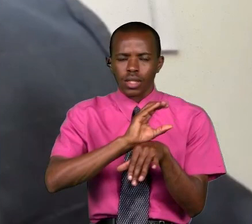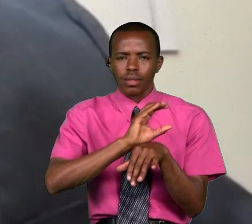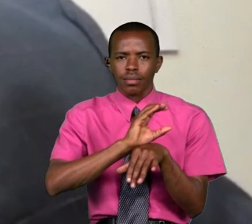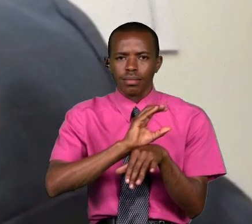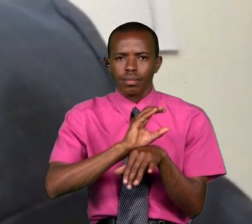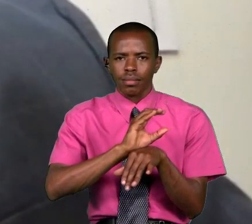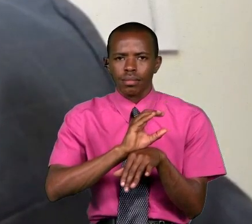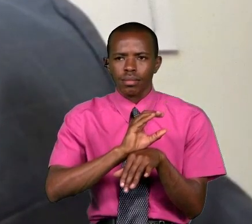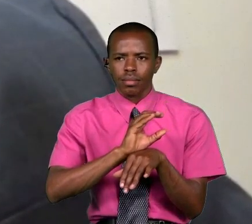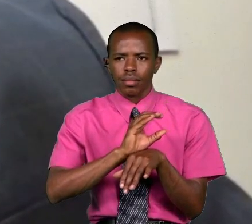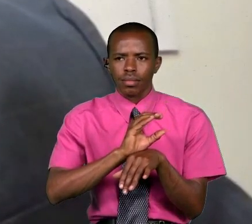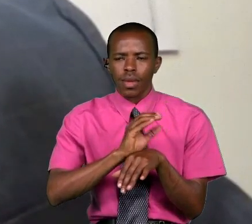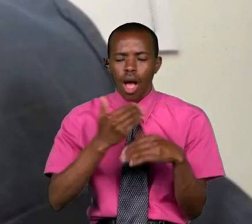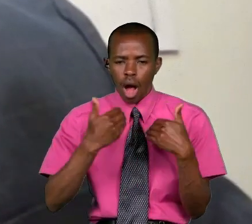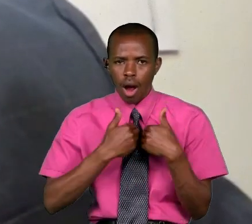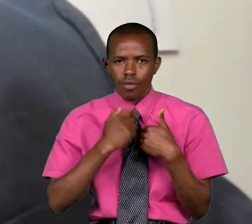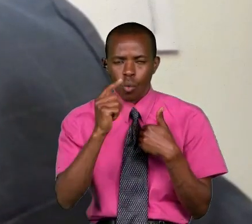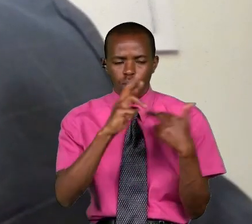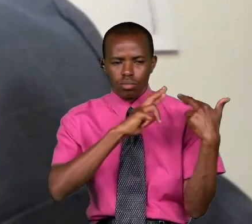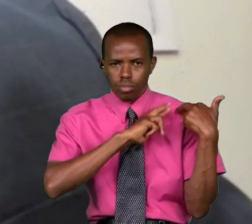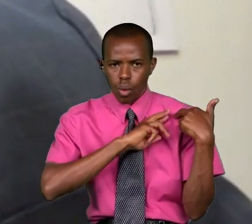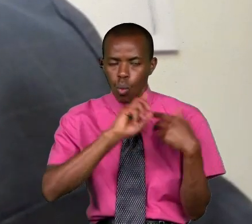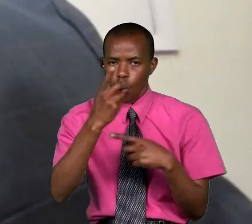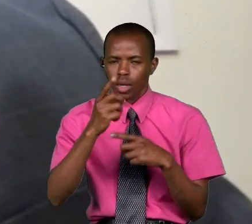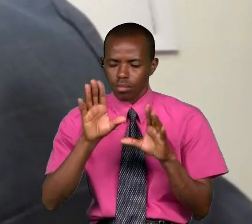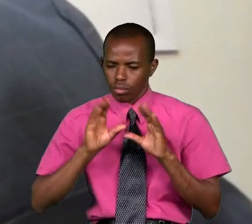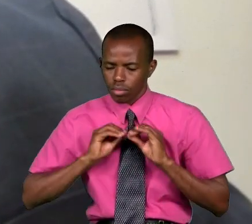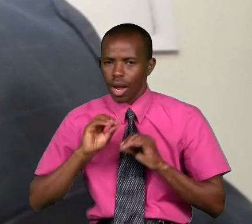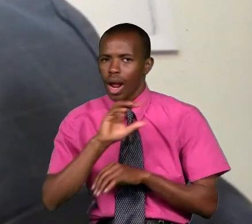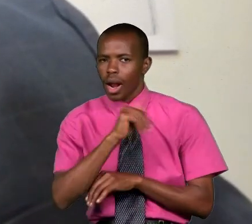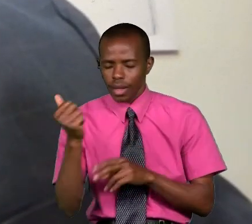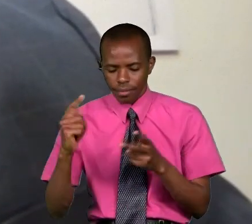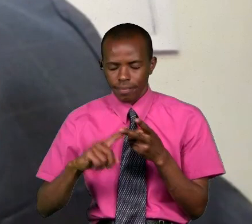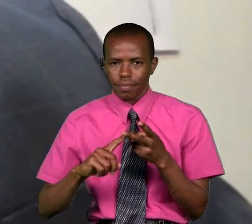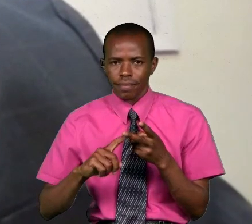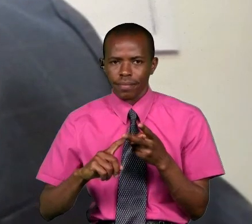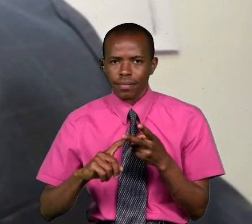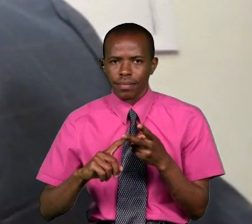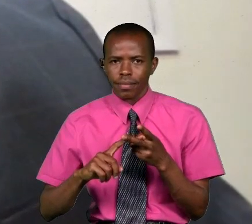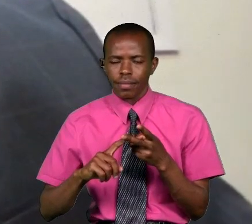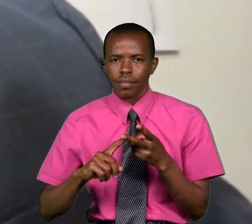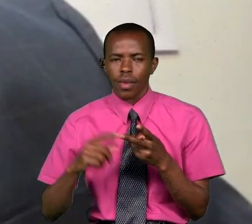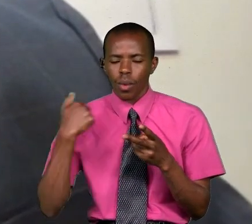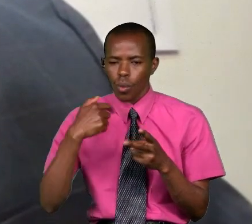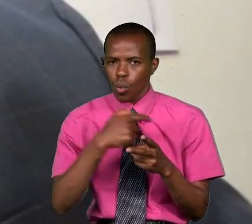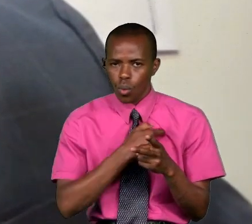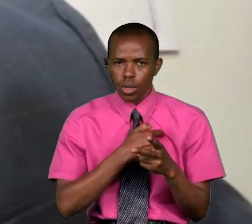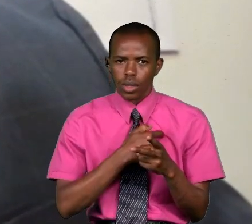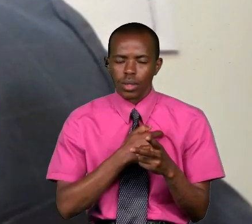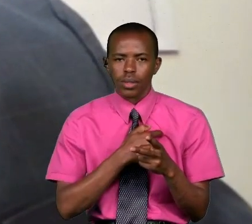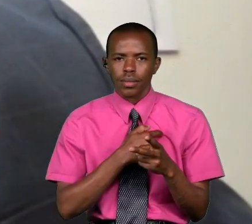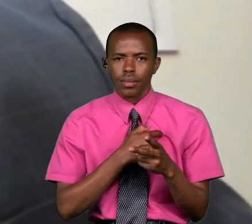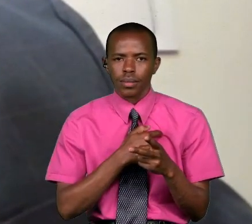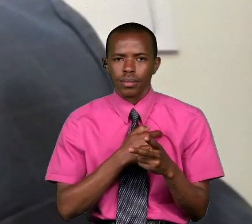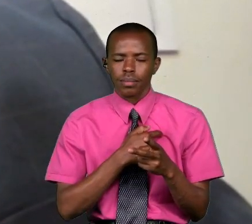role. One, as an arbiter, and then number two, we have come in, as Pastor Ethan